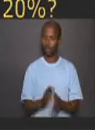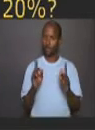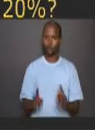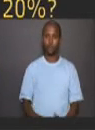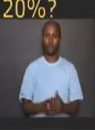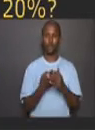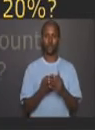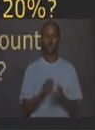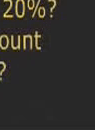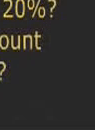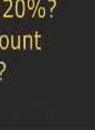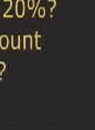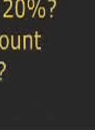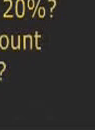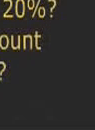Begin.